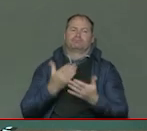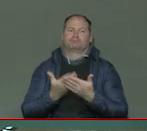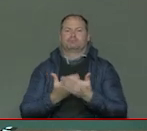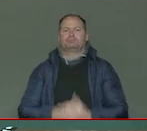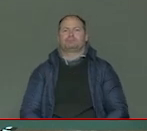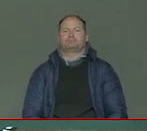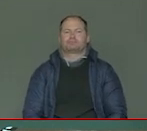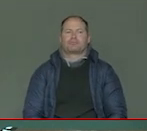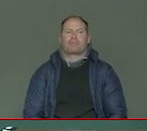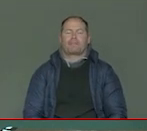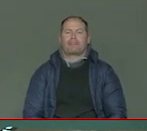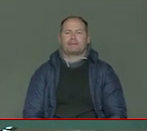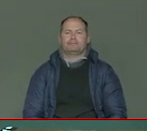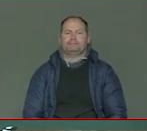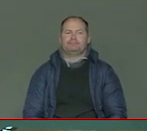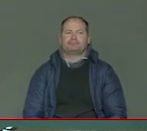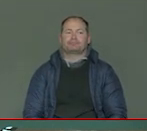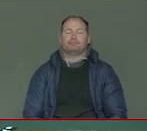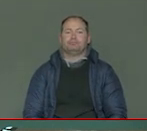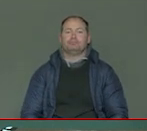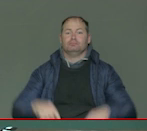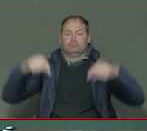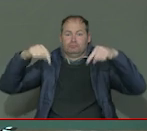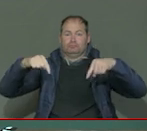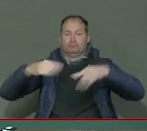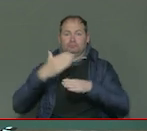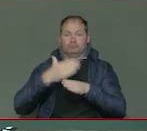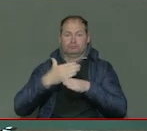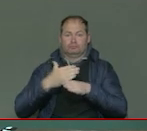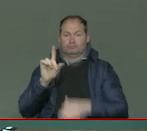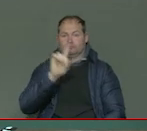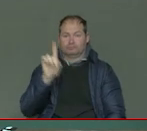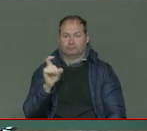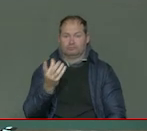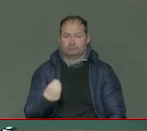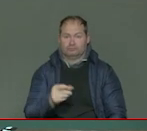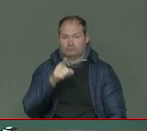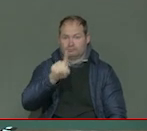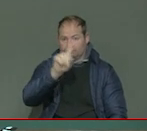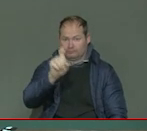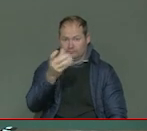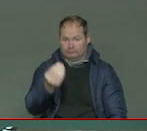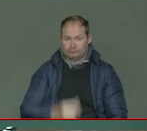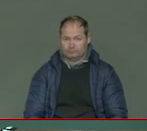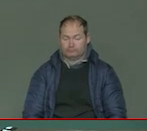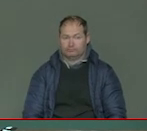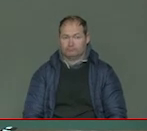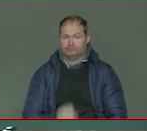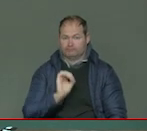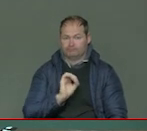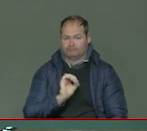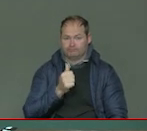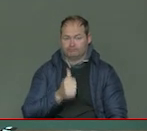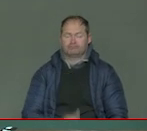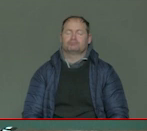right. Any questions on this particular question? All right. They can